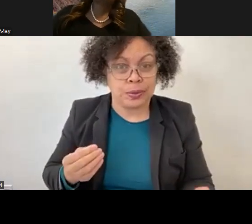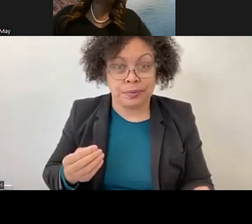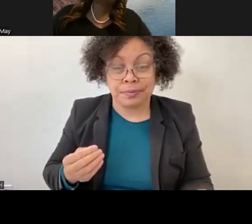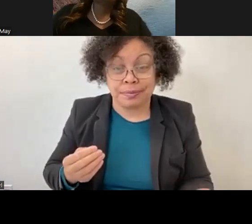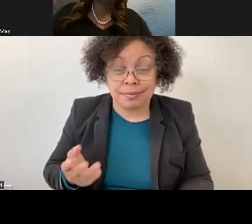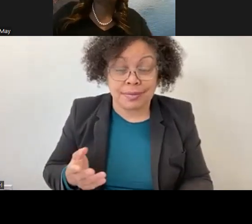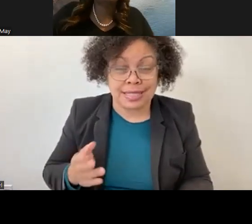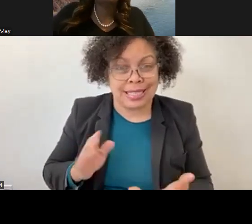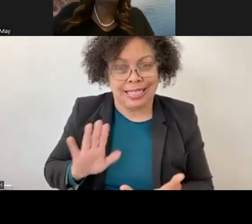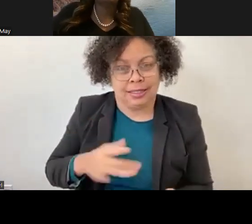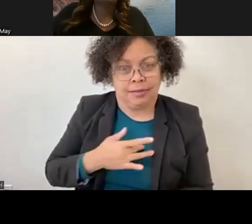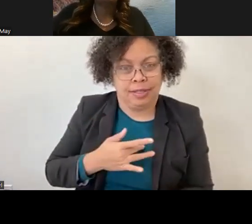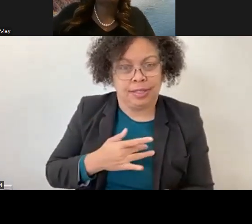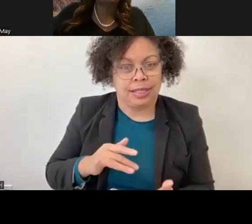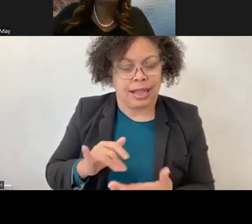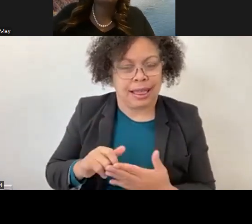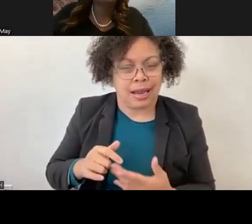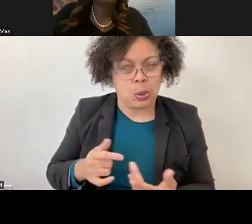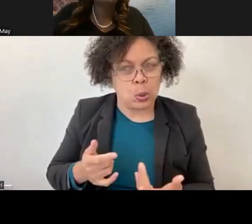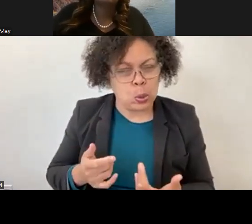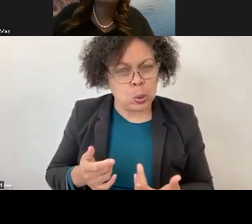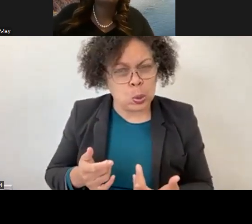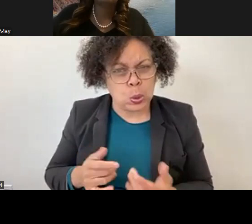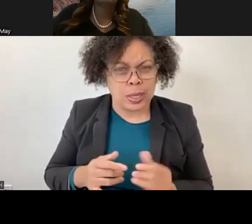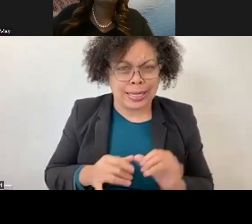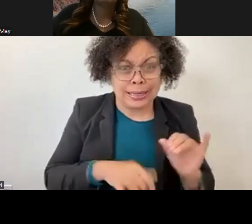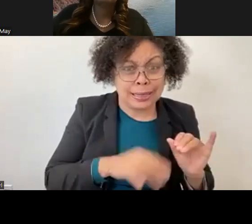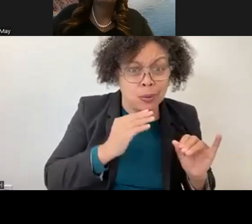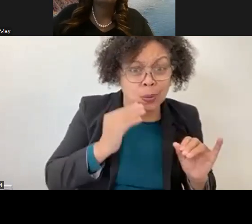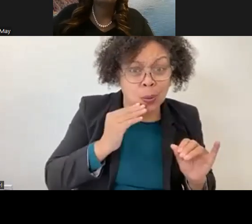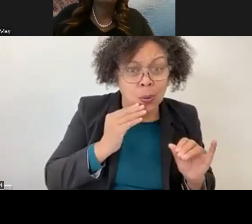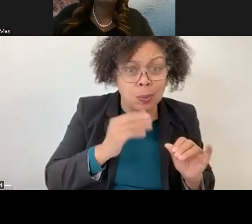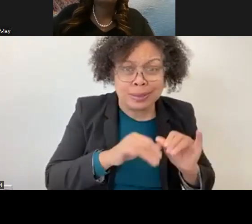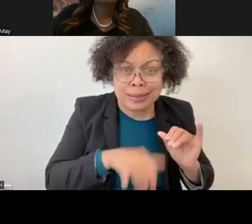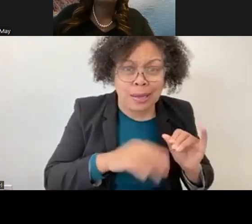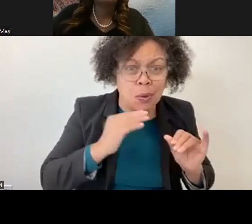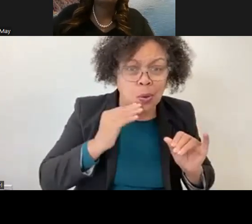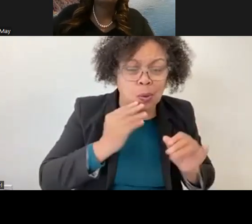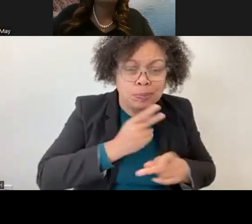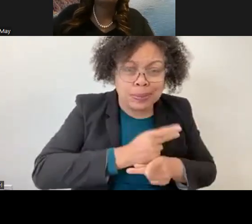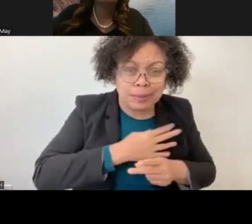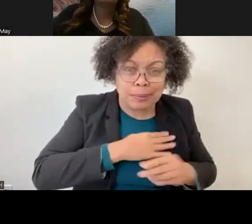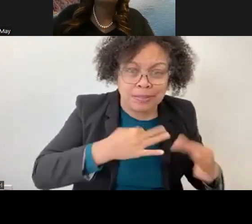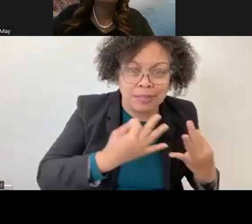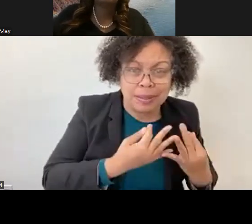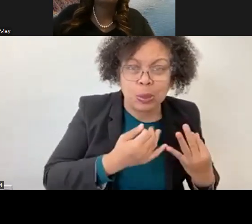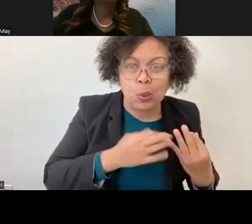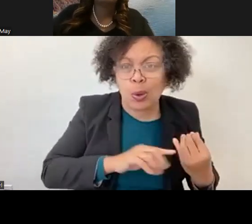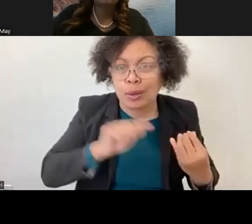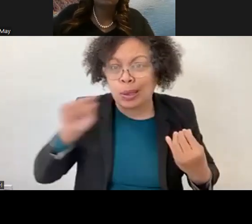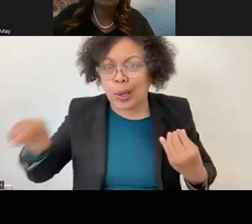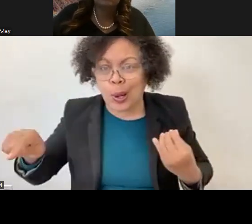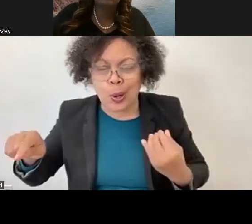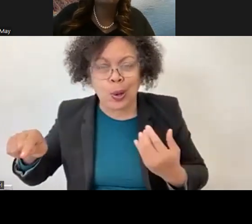feeling that tug of, do I stay home and shelter in place, or do I go out and get these kids what they